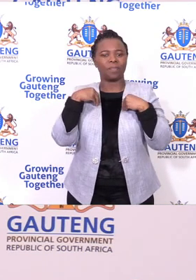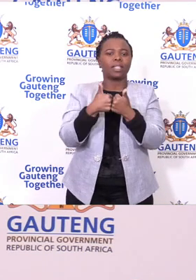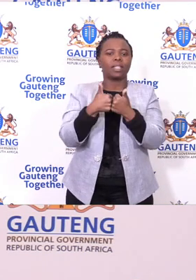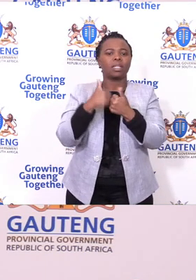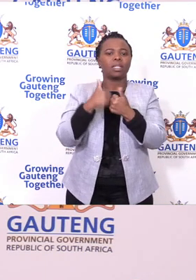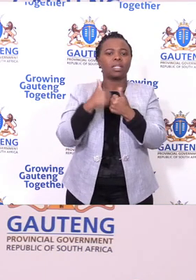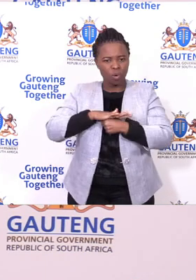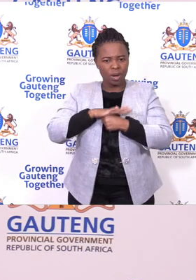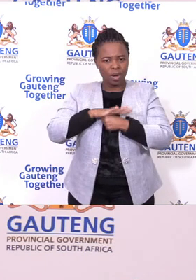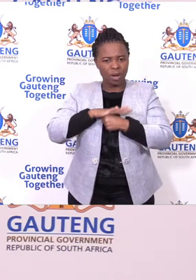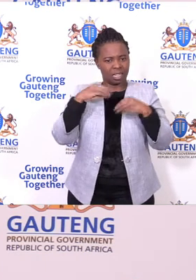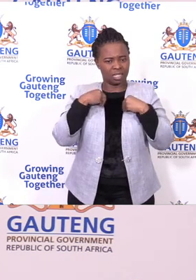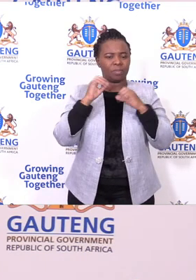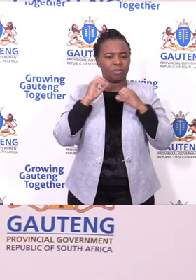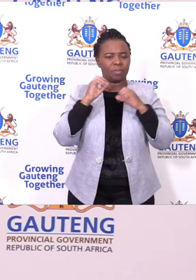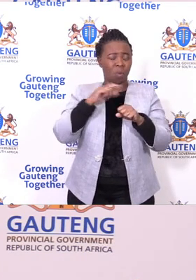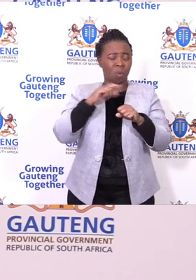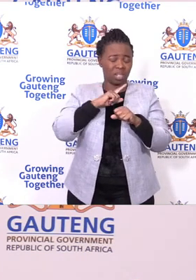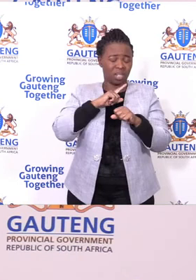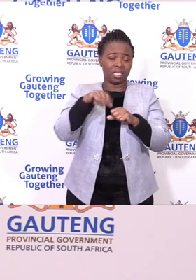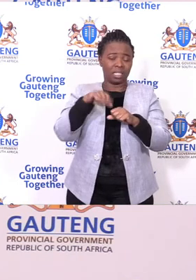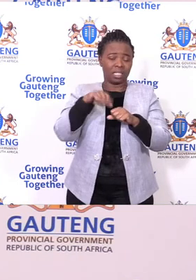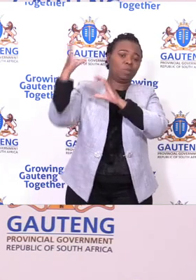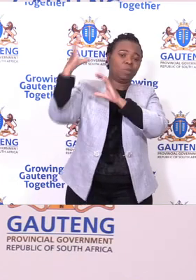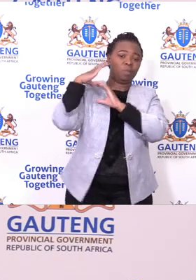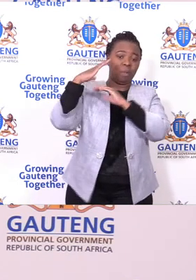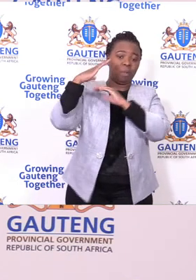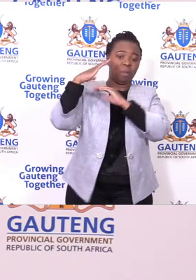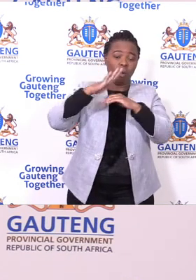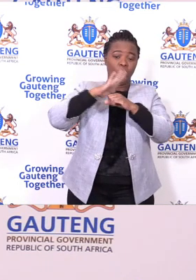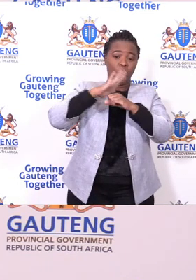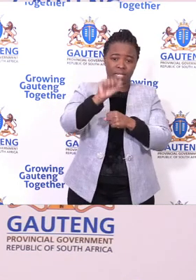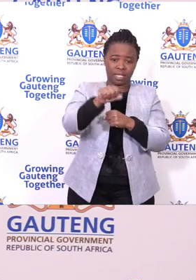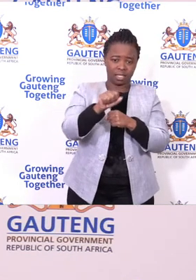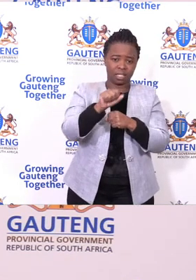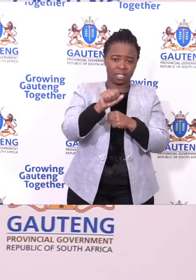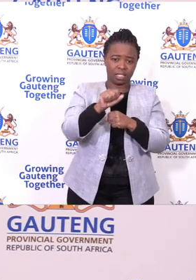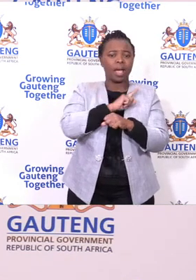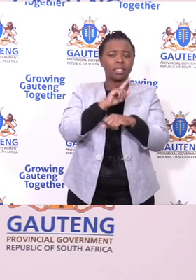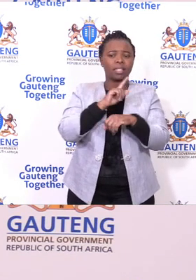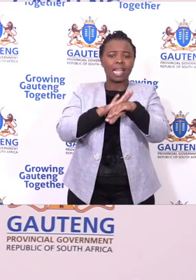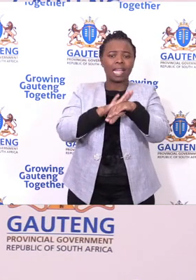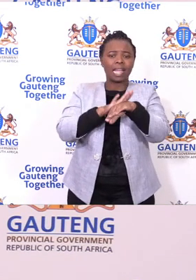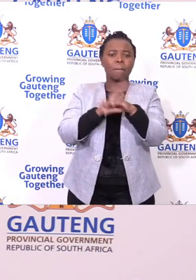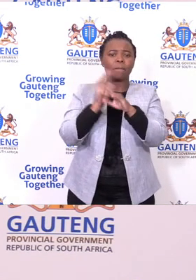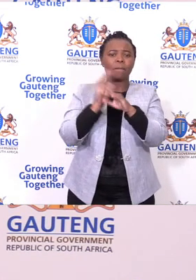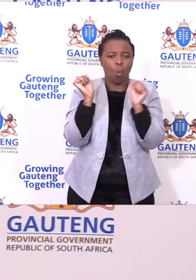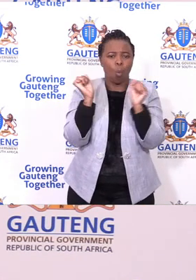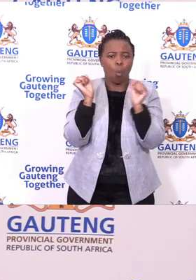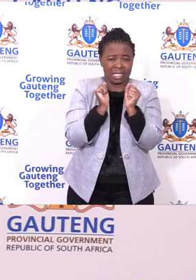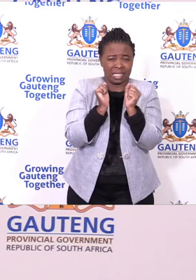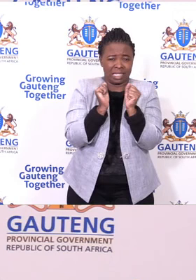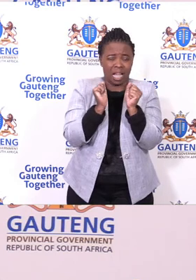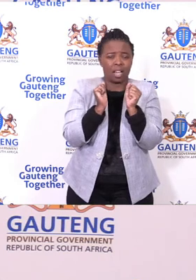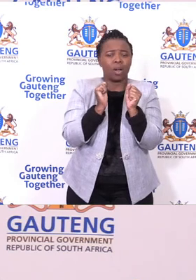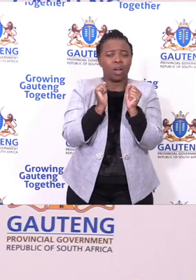the strain. It's an added pressure in that regard, because usually during the winter season, we do have a period